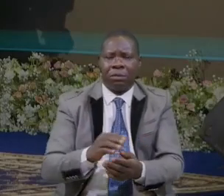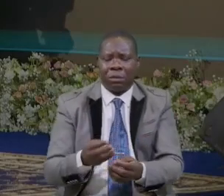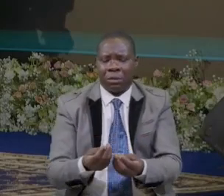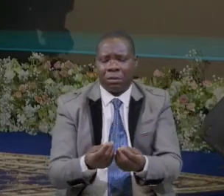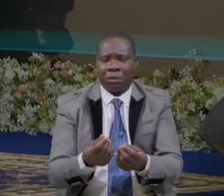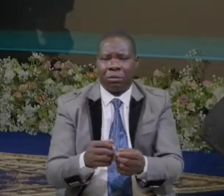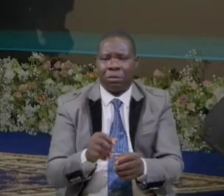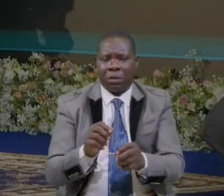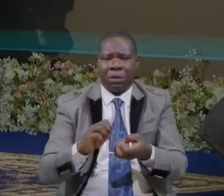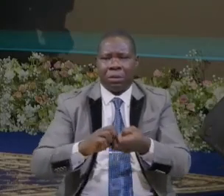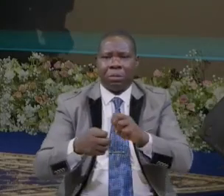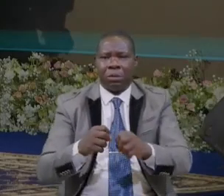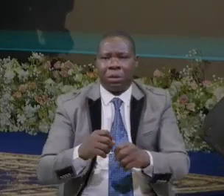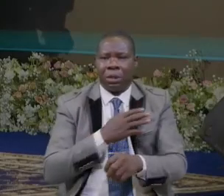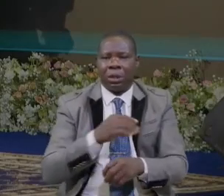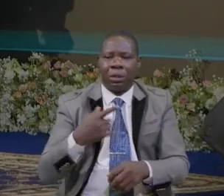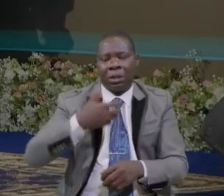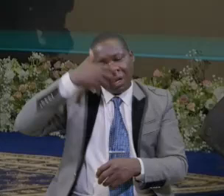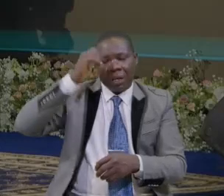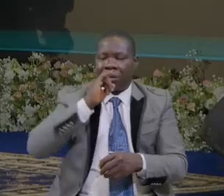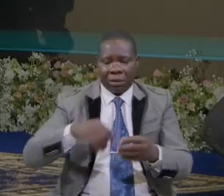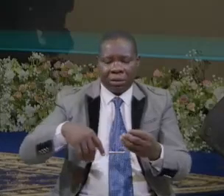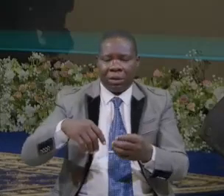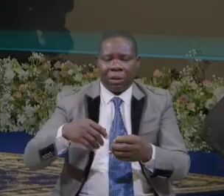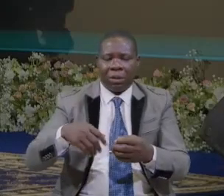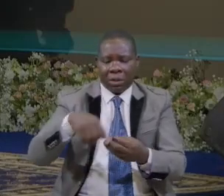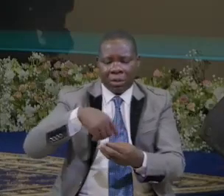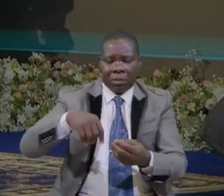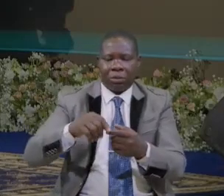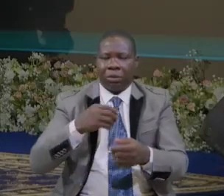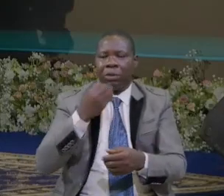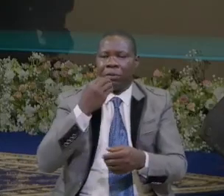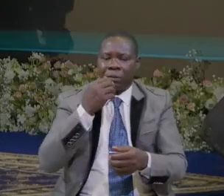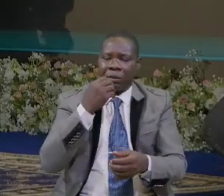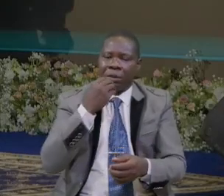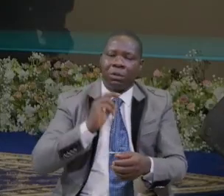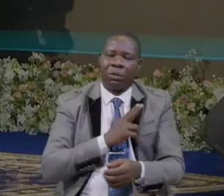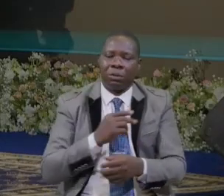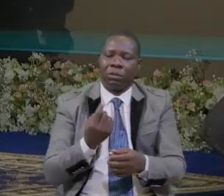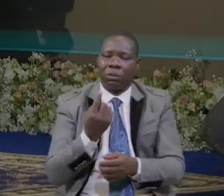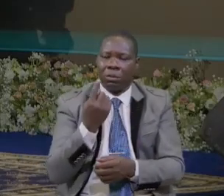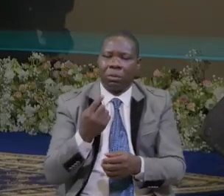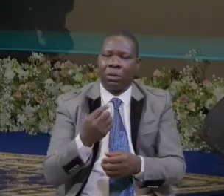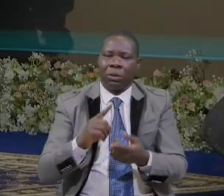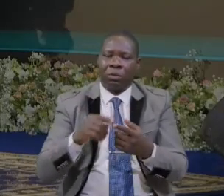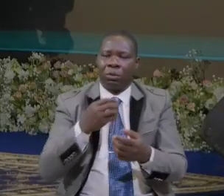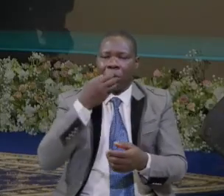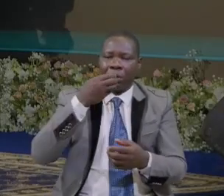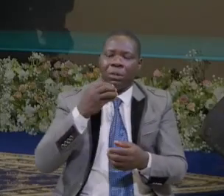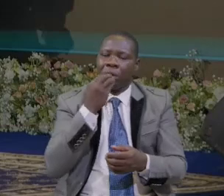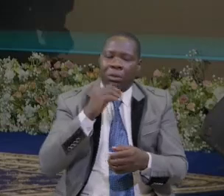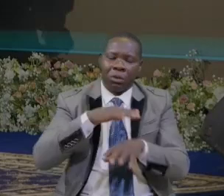to eat us up. A lion is about to eat up the church. Turn around. Deal with this